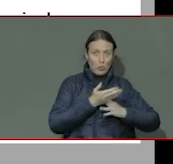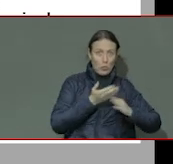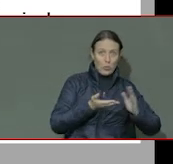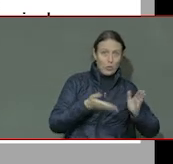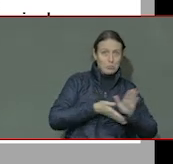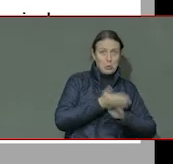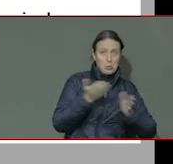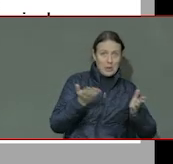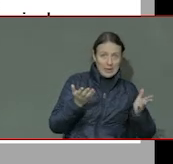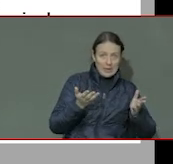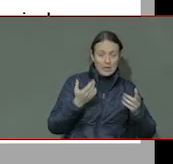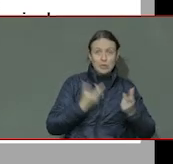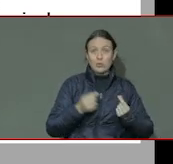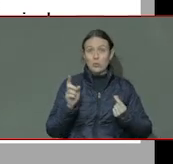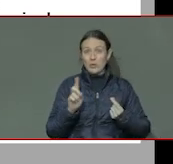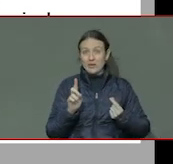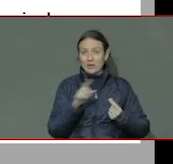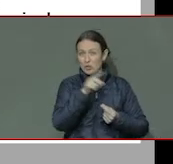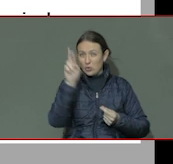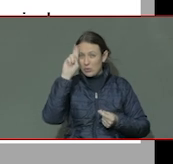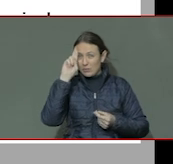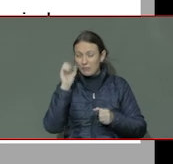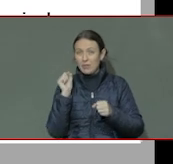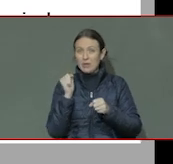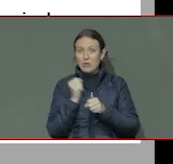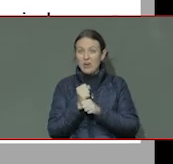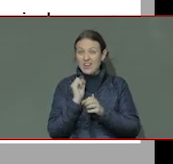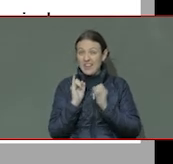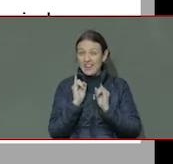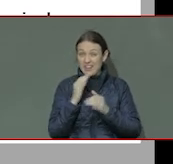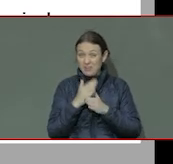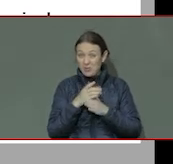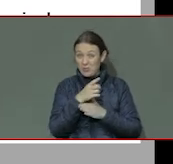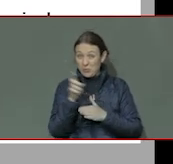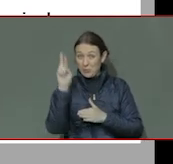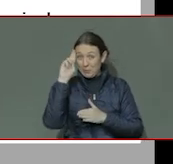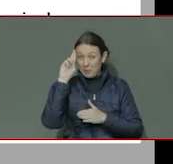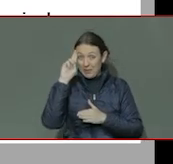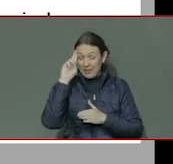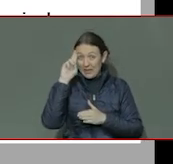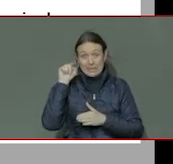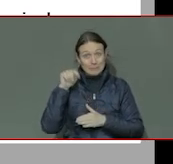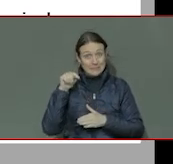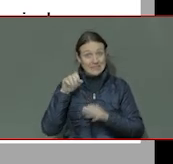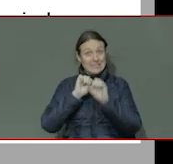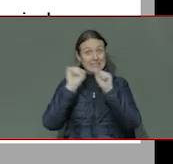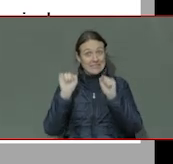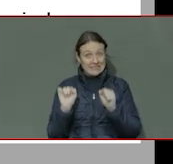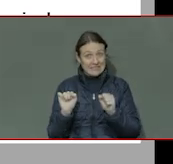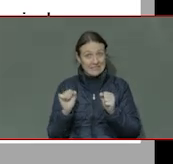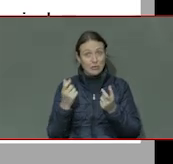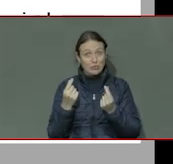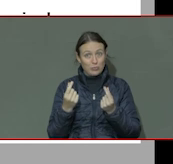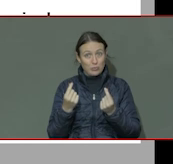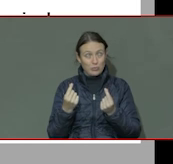there. I hope that you all remember your grade 11 work, because the endocrine system was done, a lot